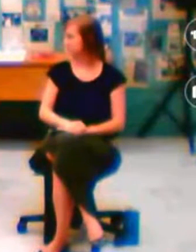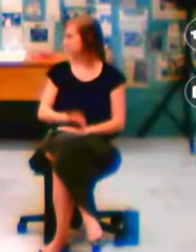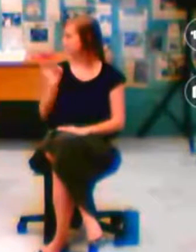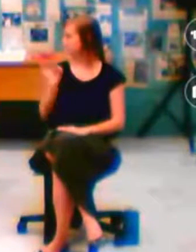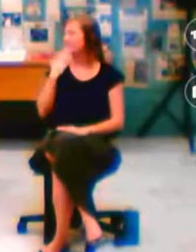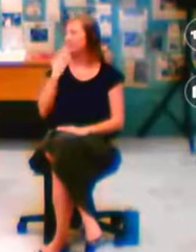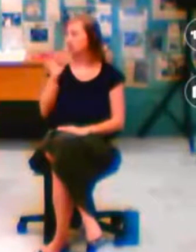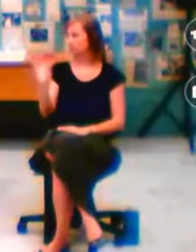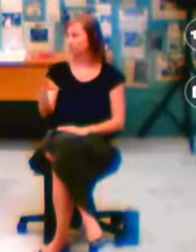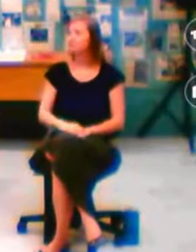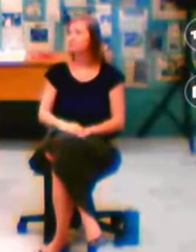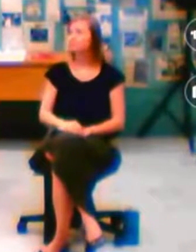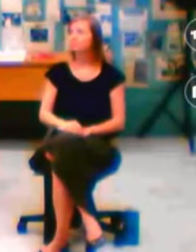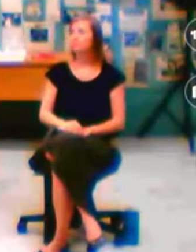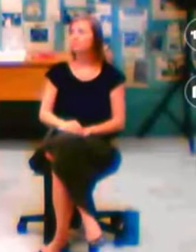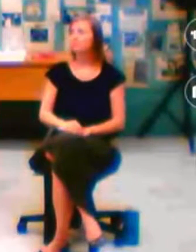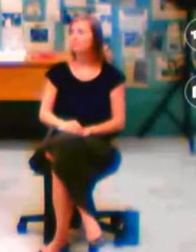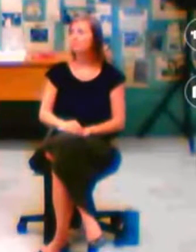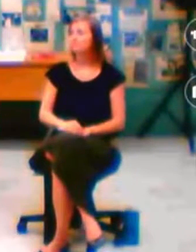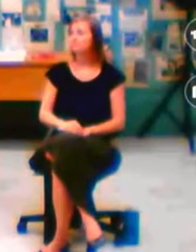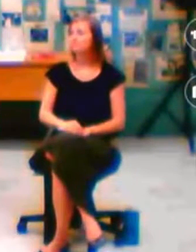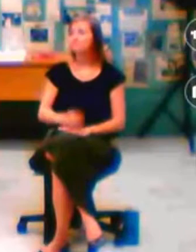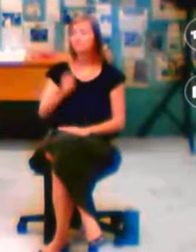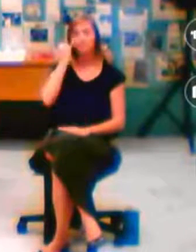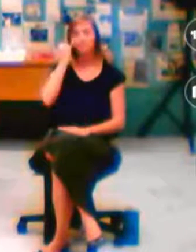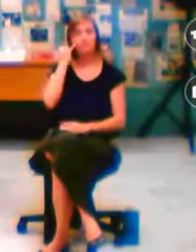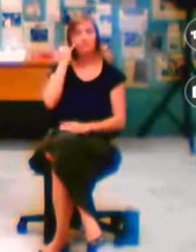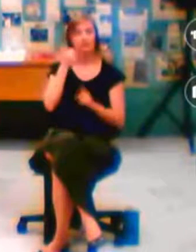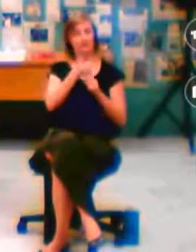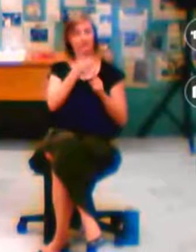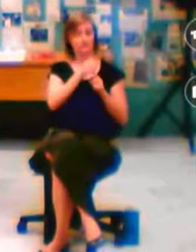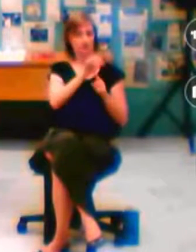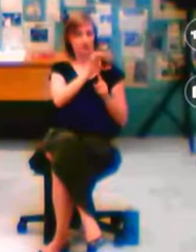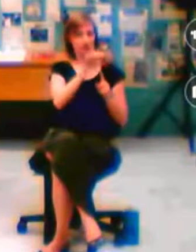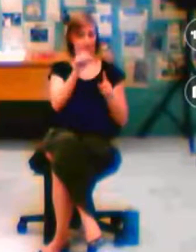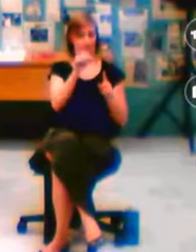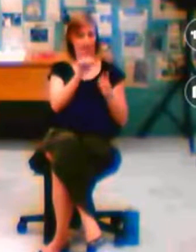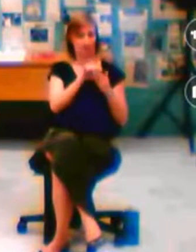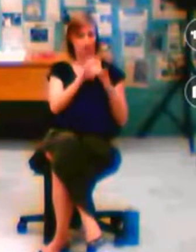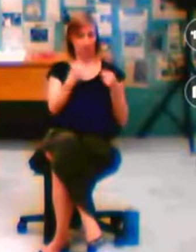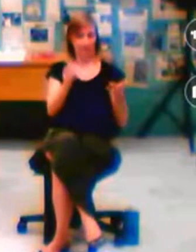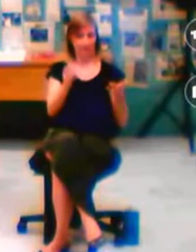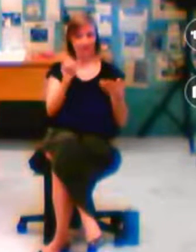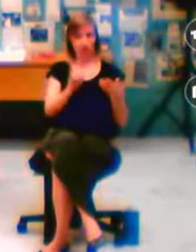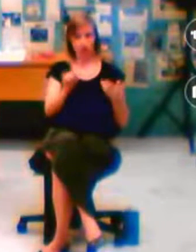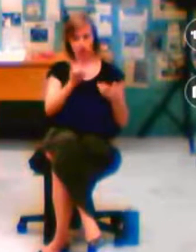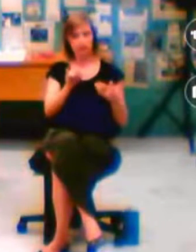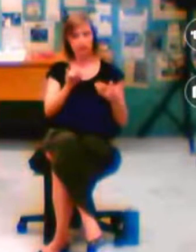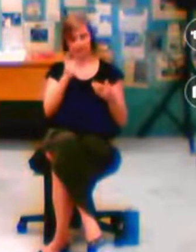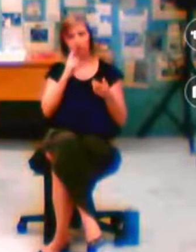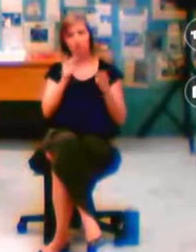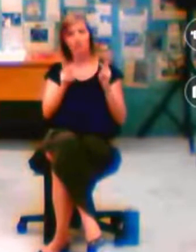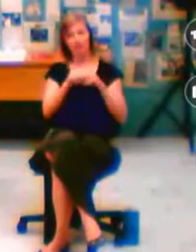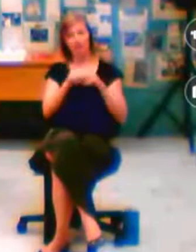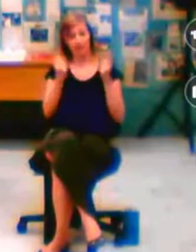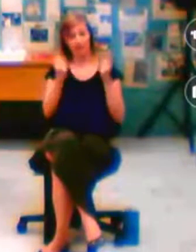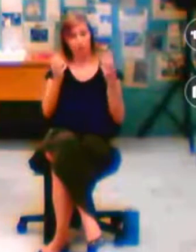and higher taxes for okay. And higher unemployment for it.